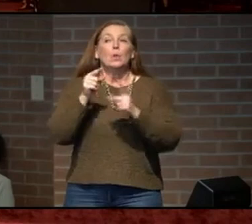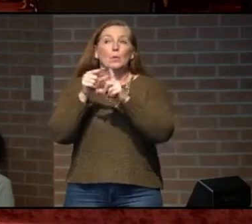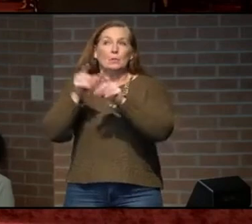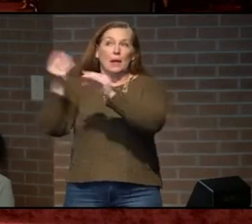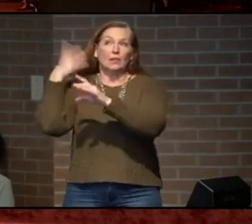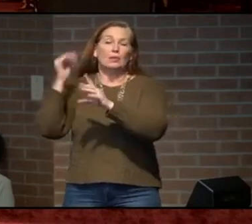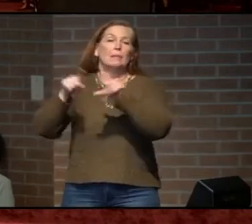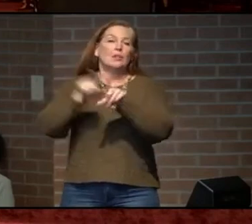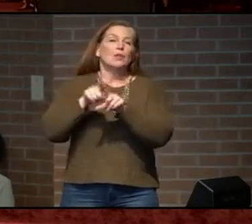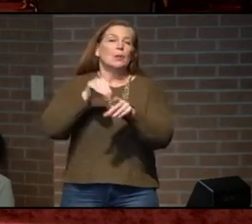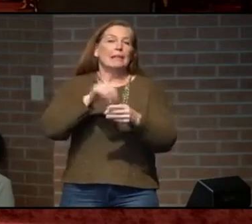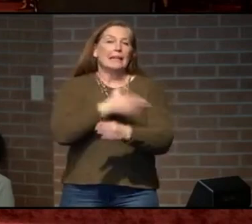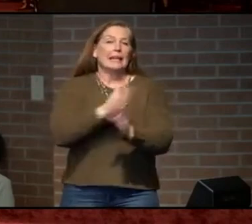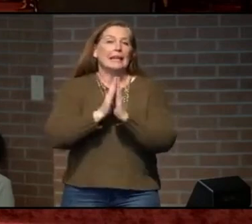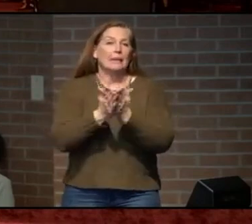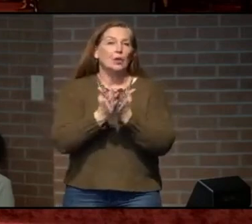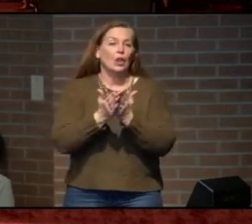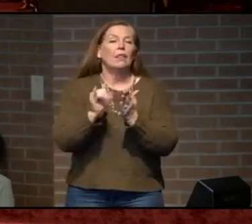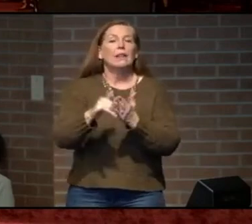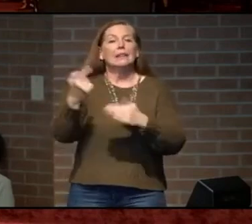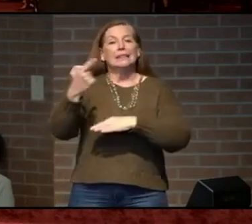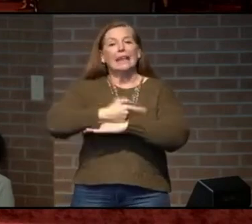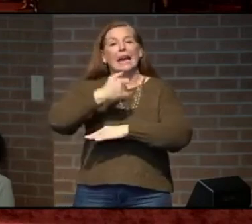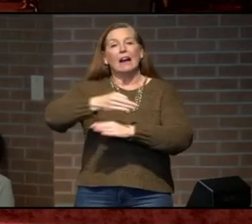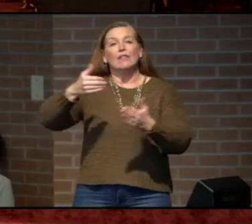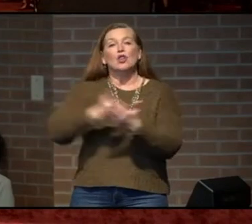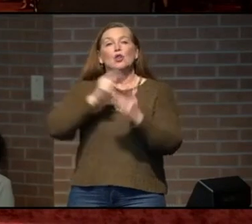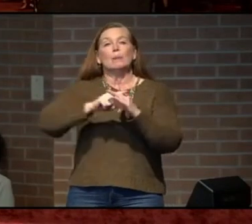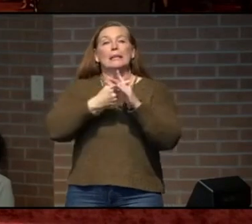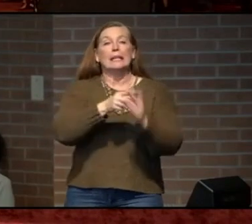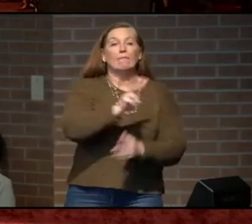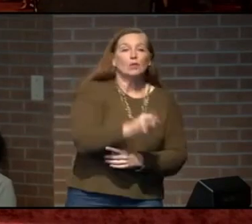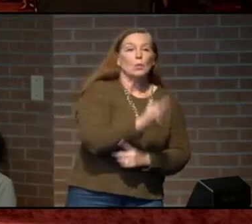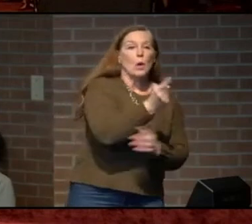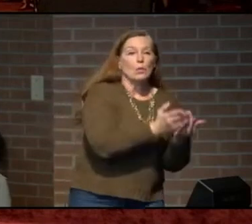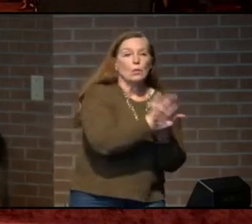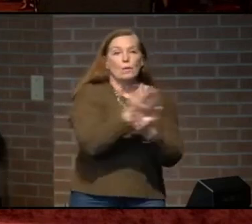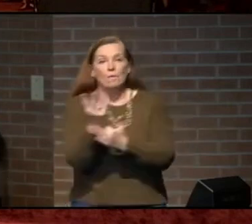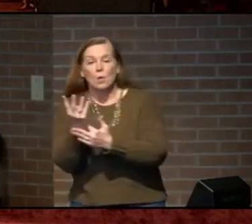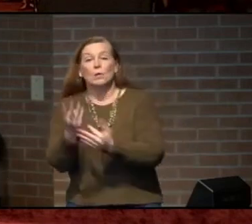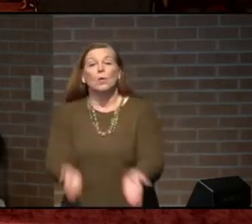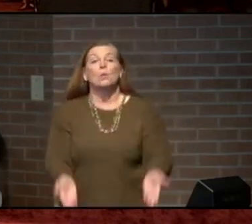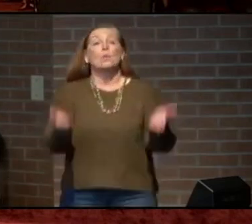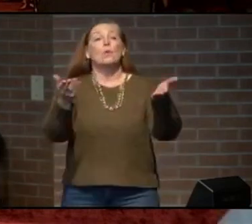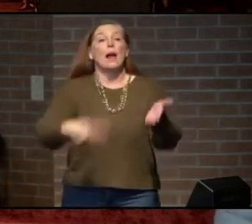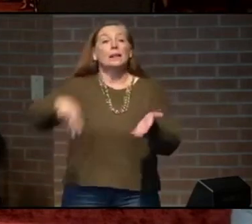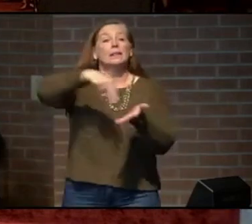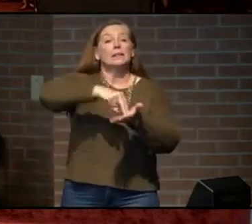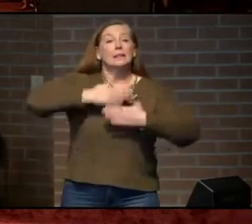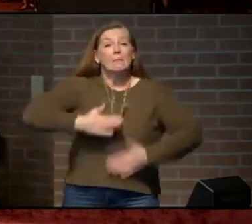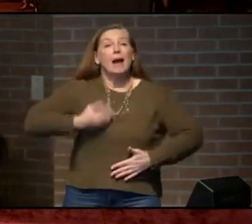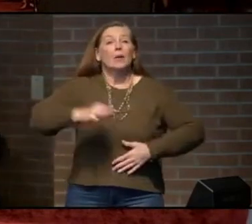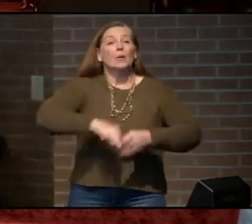the screen for you. This is a day of new beginnings, verses 1-4. So I invite you to rise in body or in spirit, and let's begin our